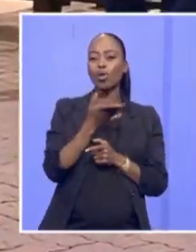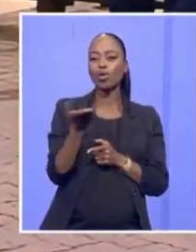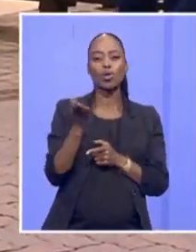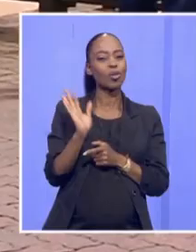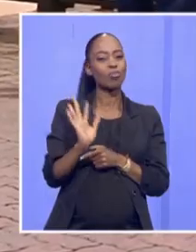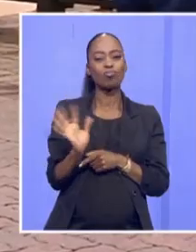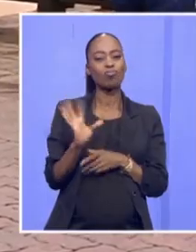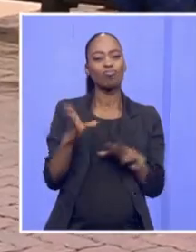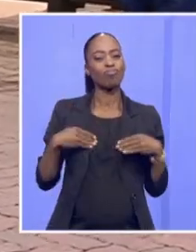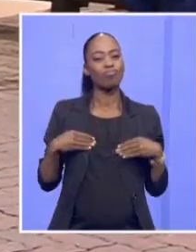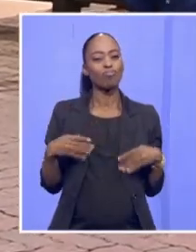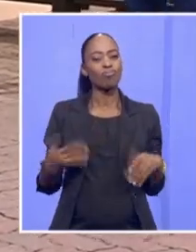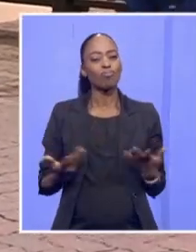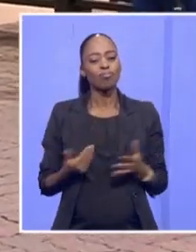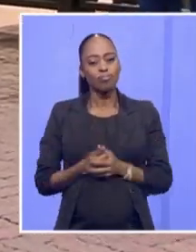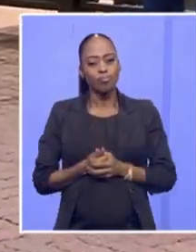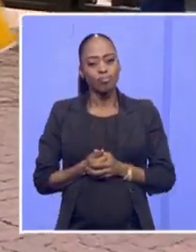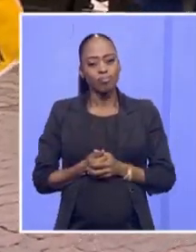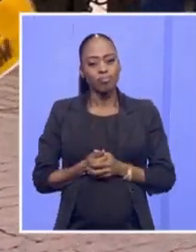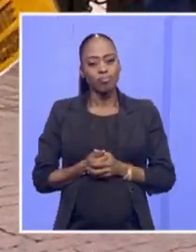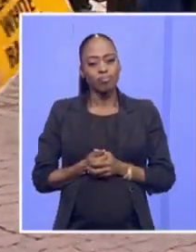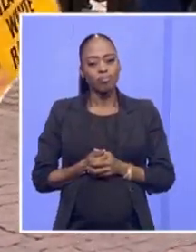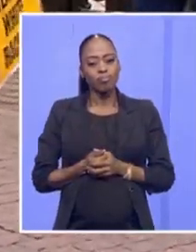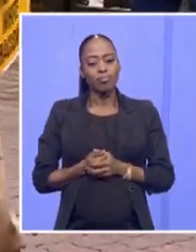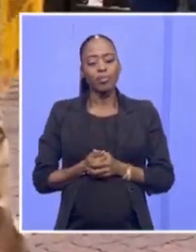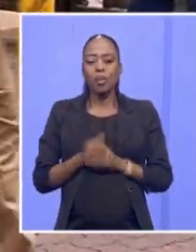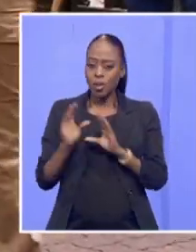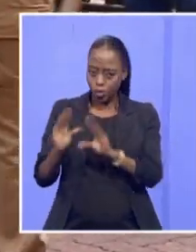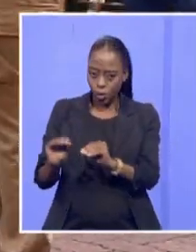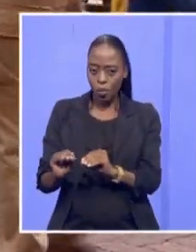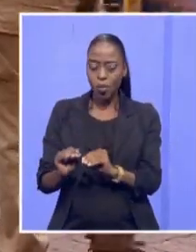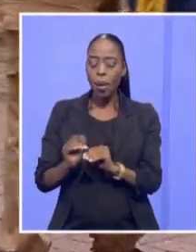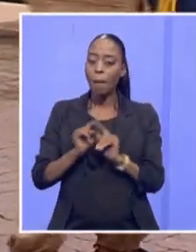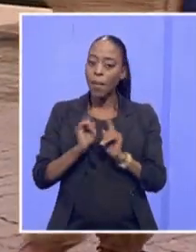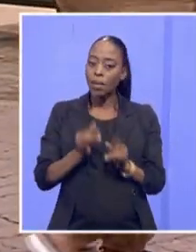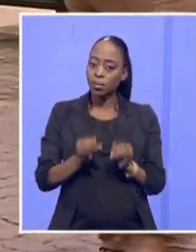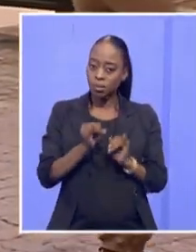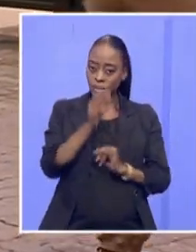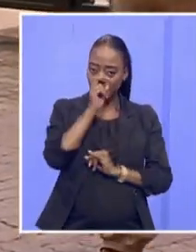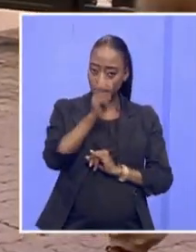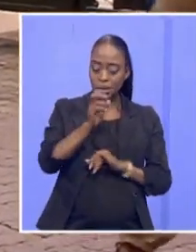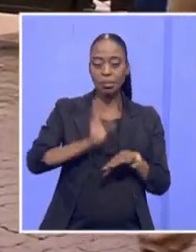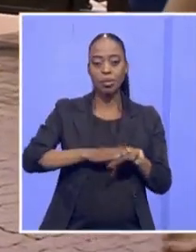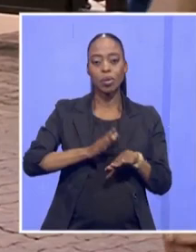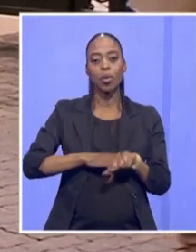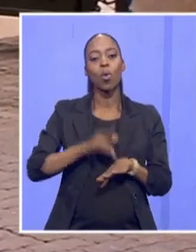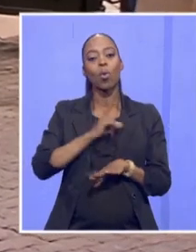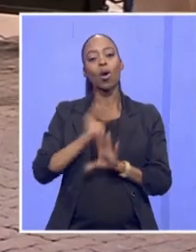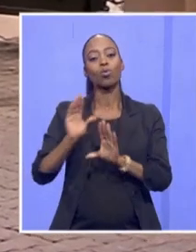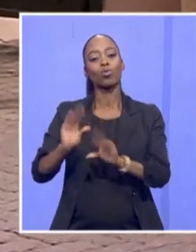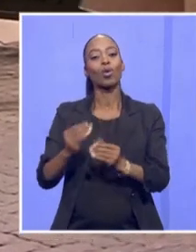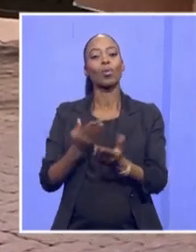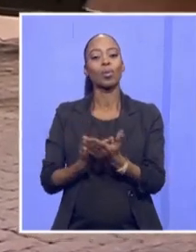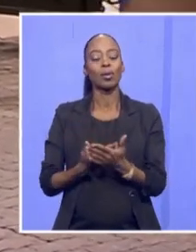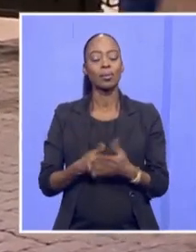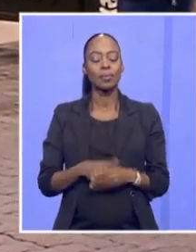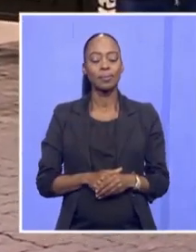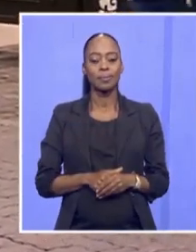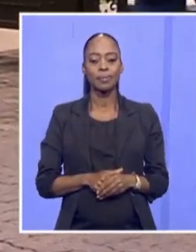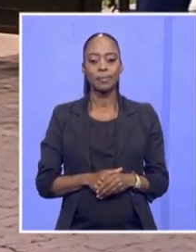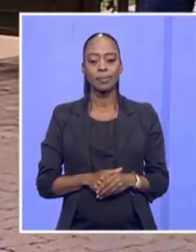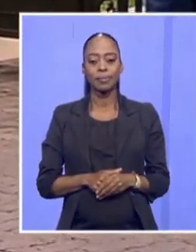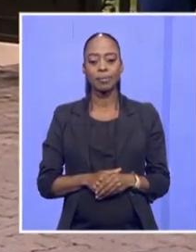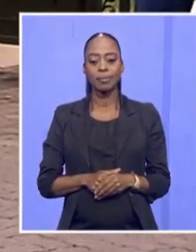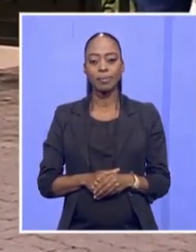will not be deterred if serious action is not taken against individuals such as Belinda Magor.